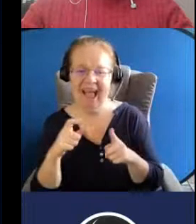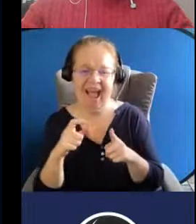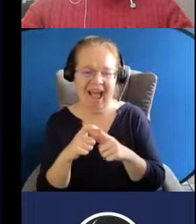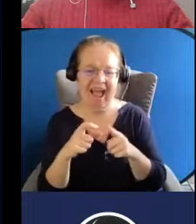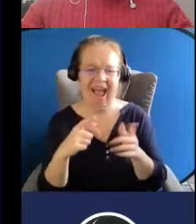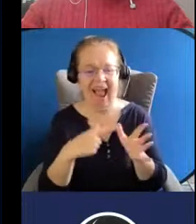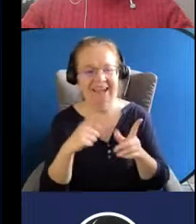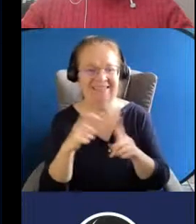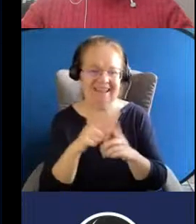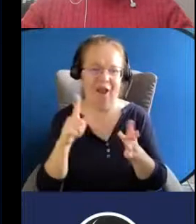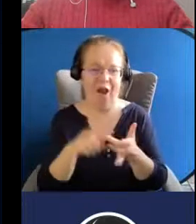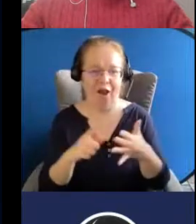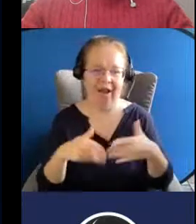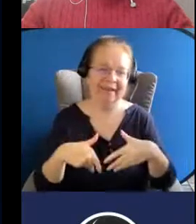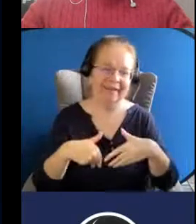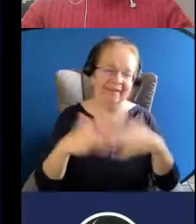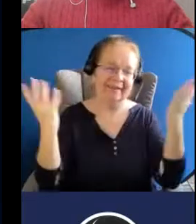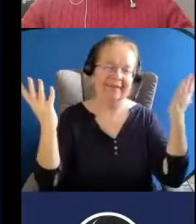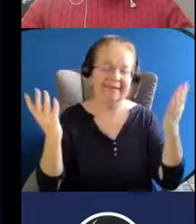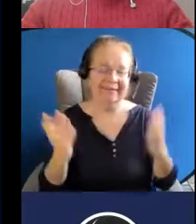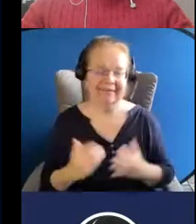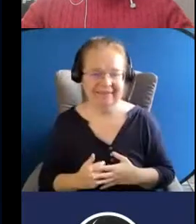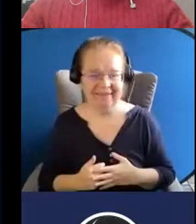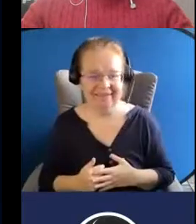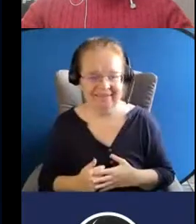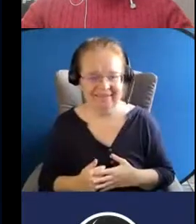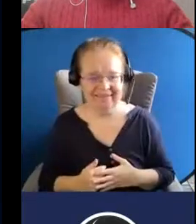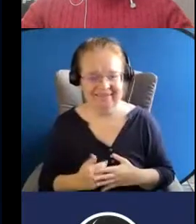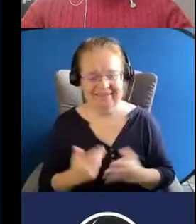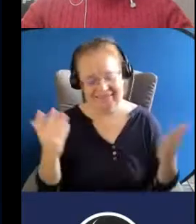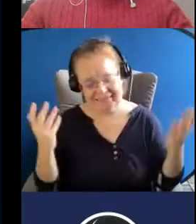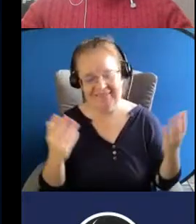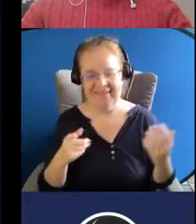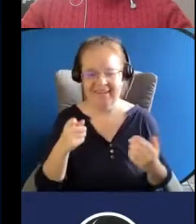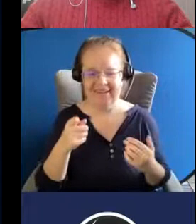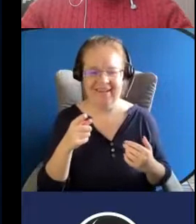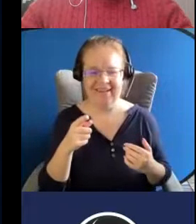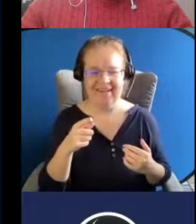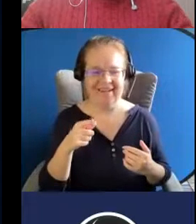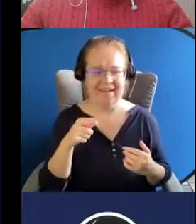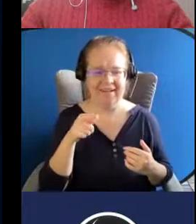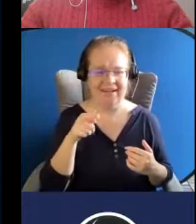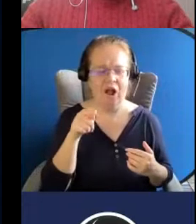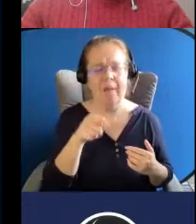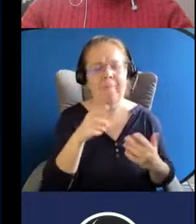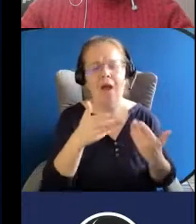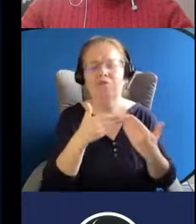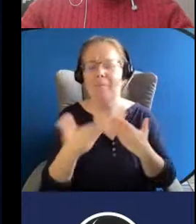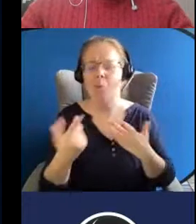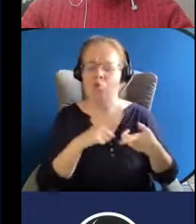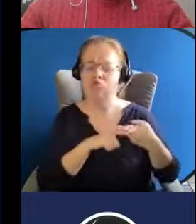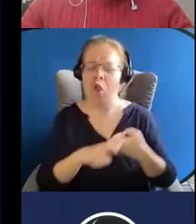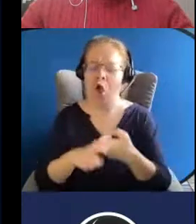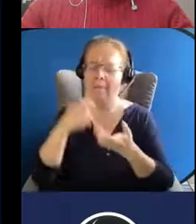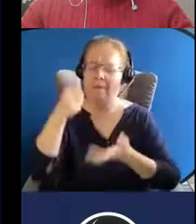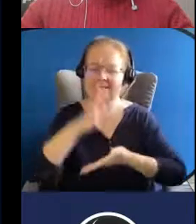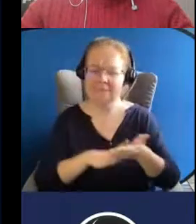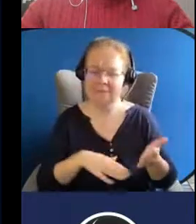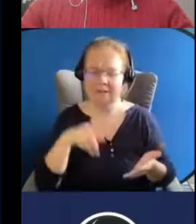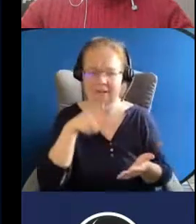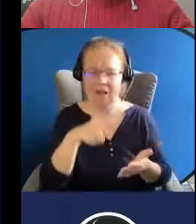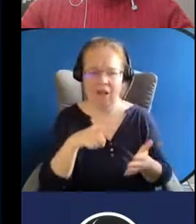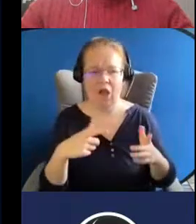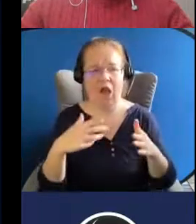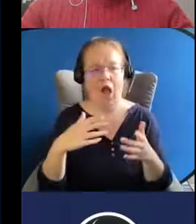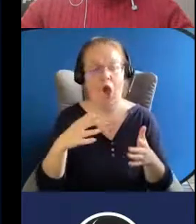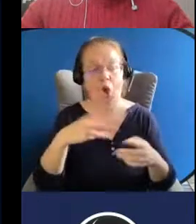ADI. That's close enough. But what you'll see is that you're just getting a much more reliable experience. But that Windows key